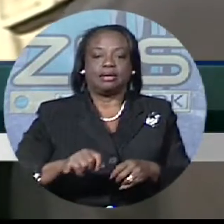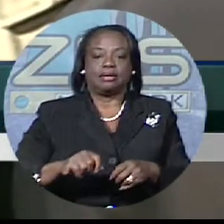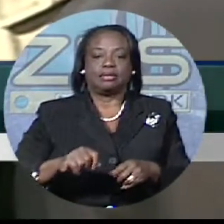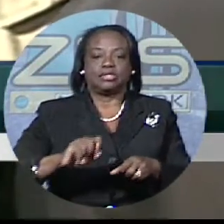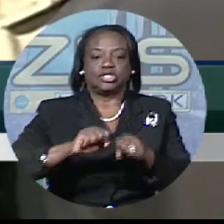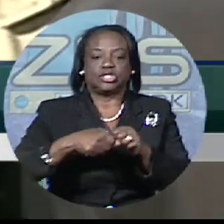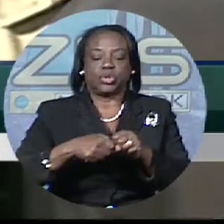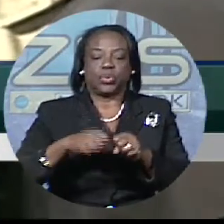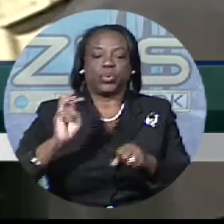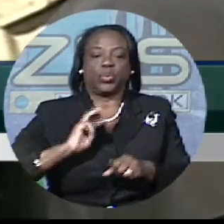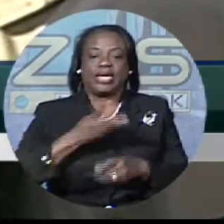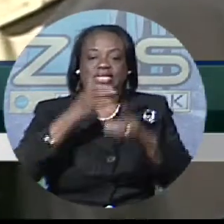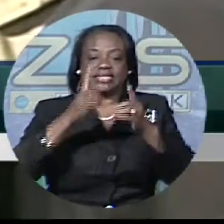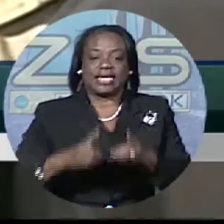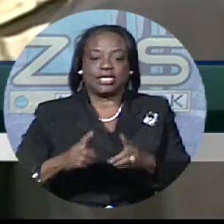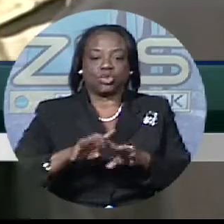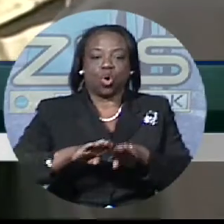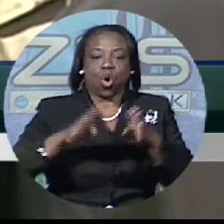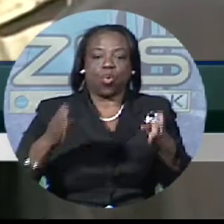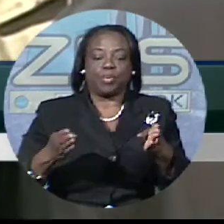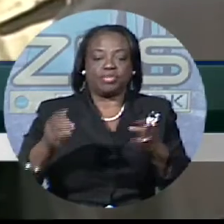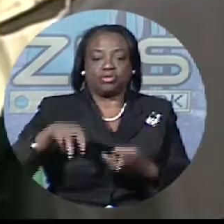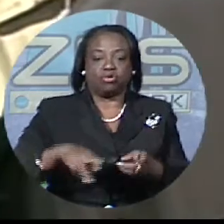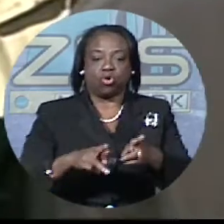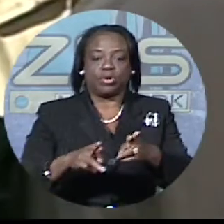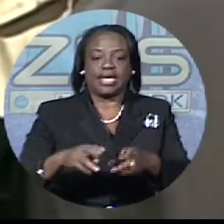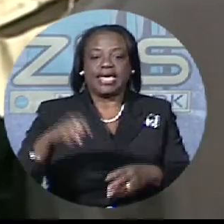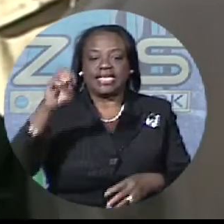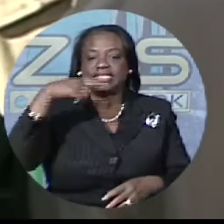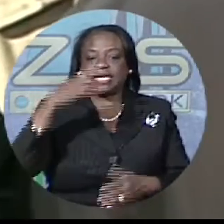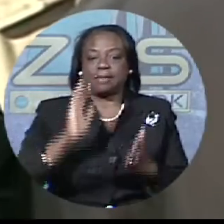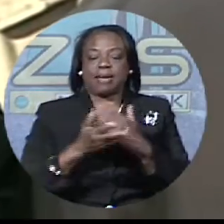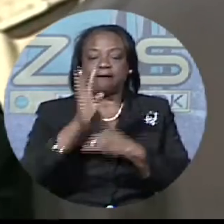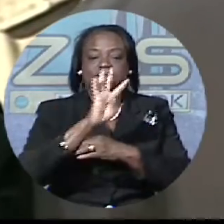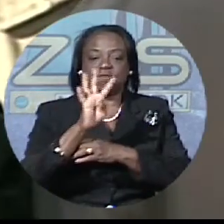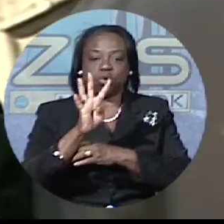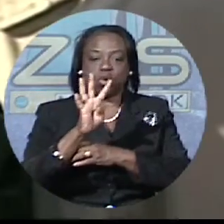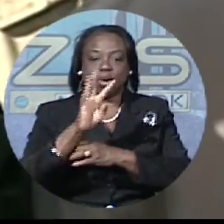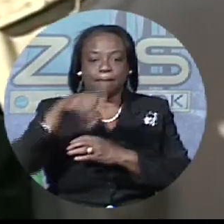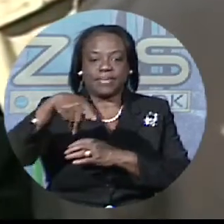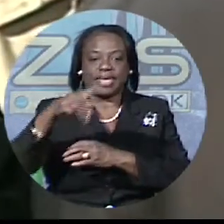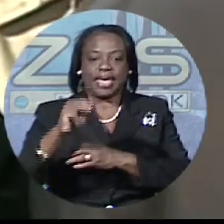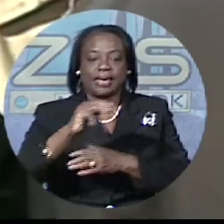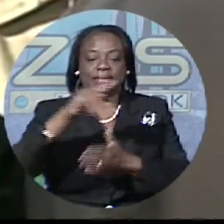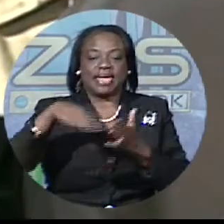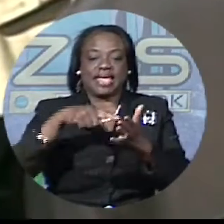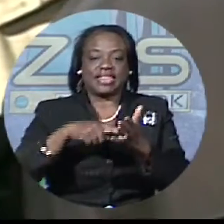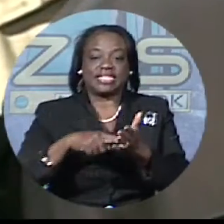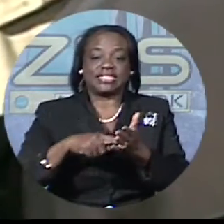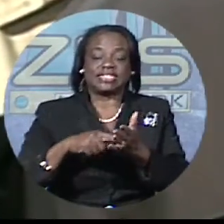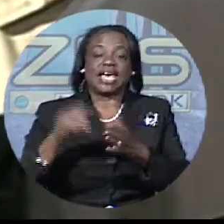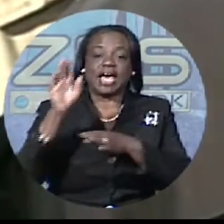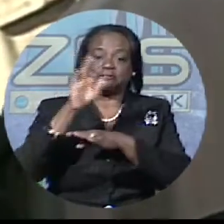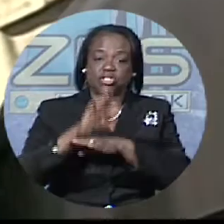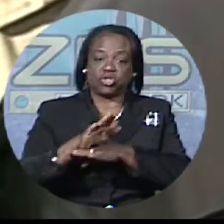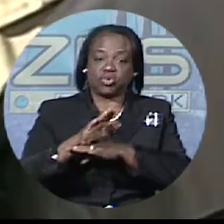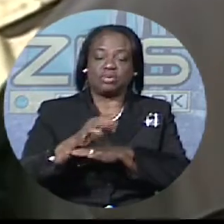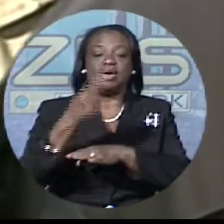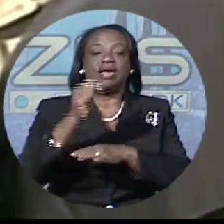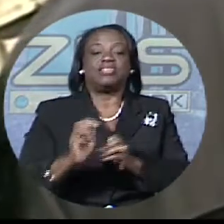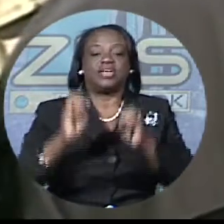he is saying that by 4 p.m. this afternoon, the tide is going to shift again, and so we